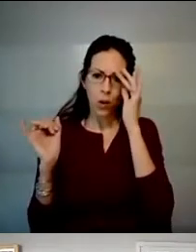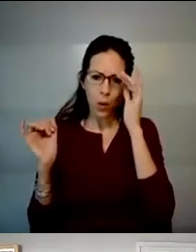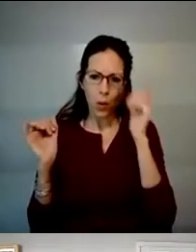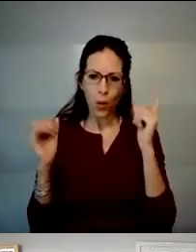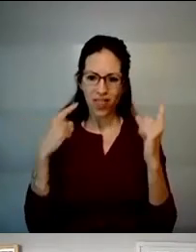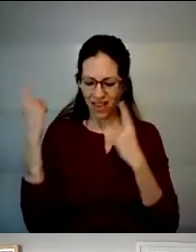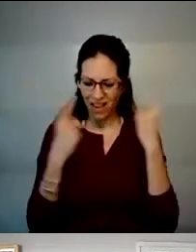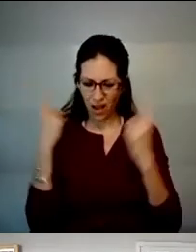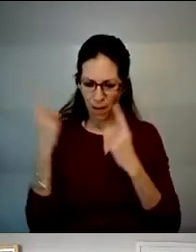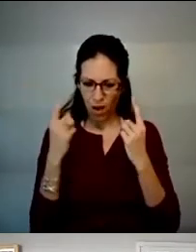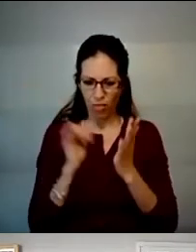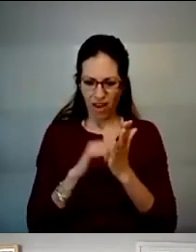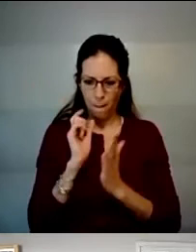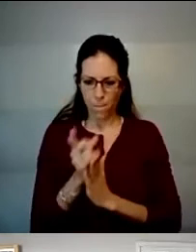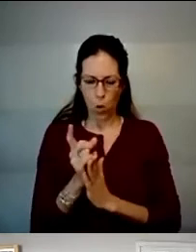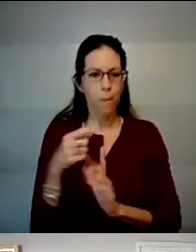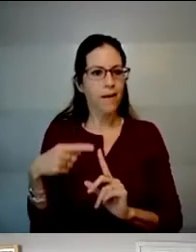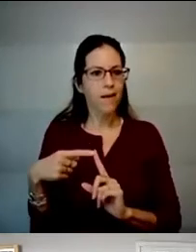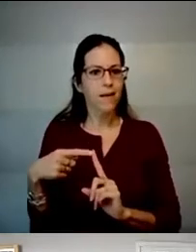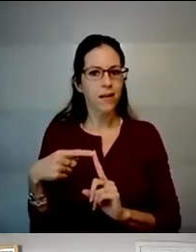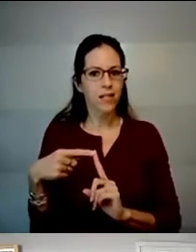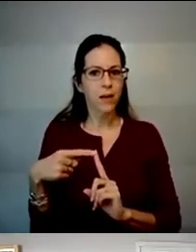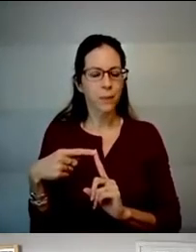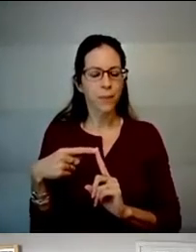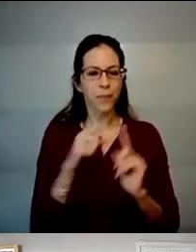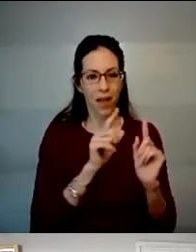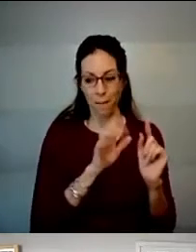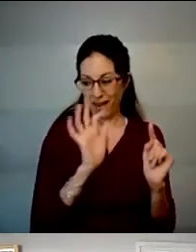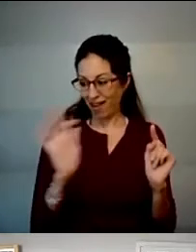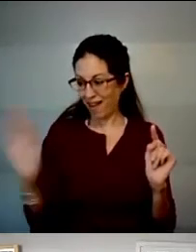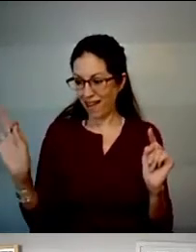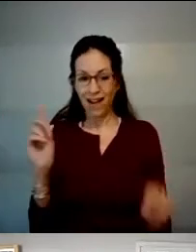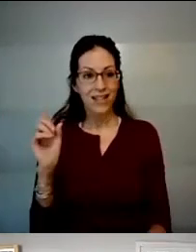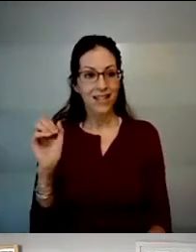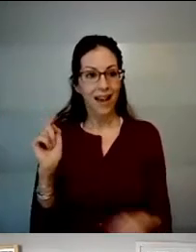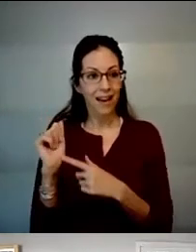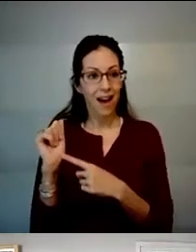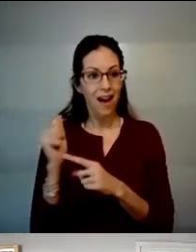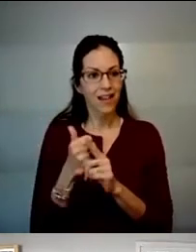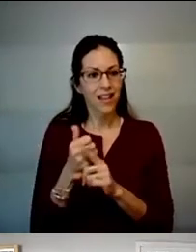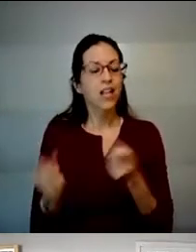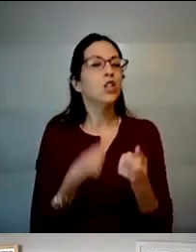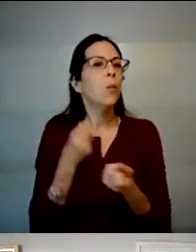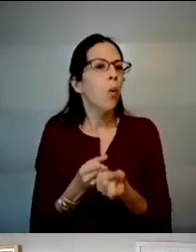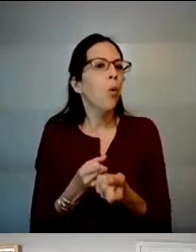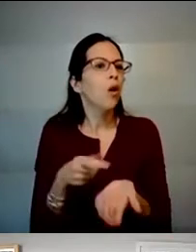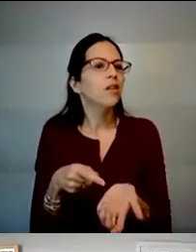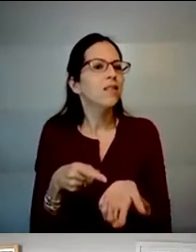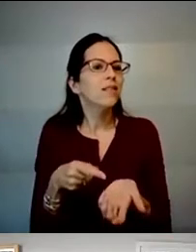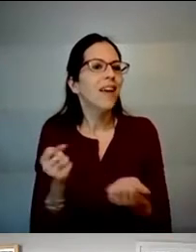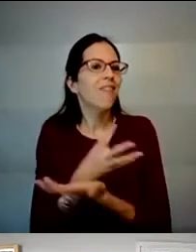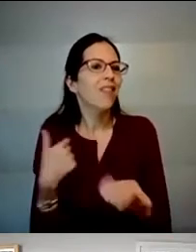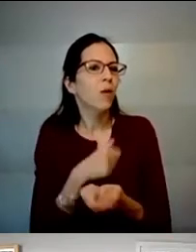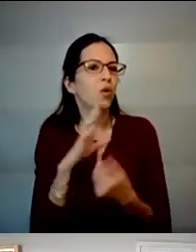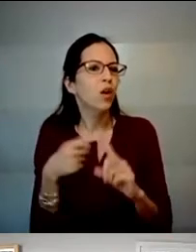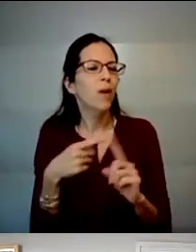thinking about the moment we're in and picking data that supports kind of what we're talking about. So yes, this is, and I'll get